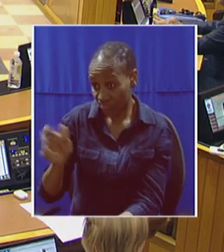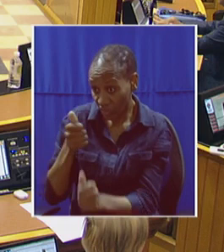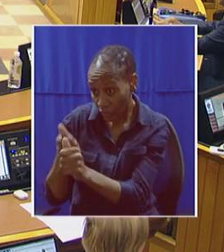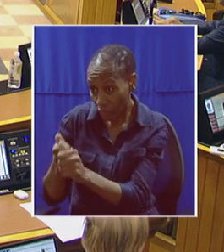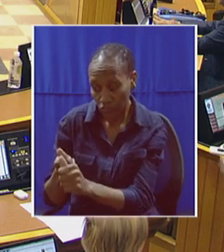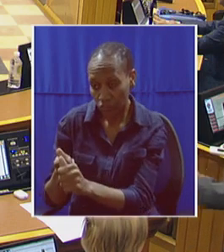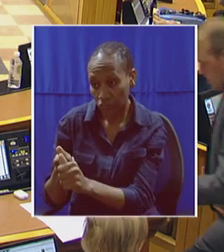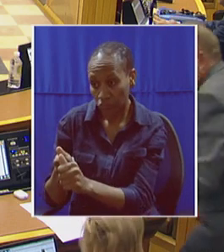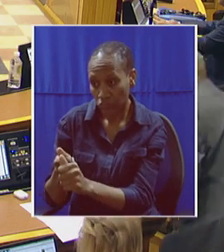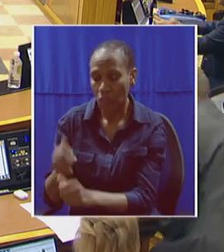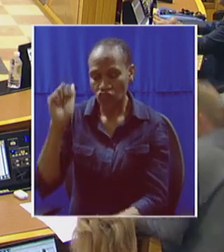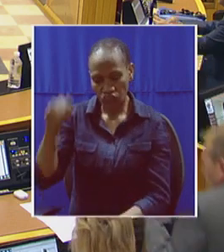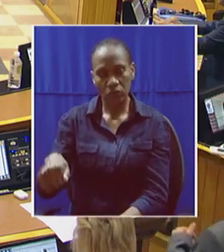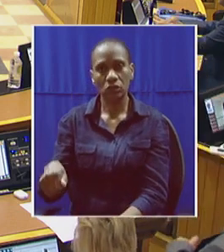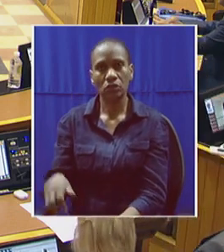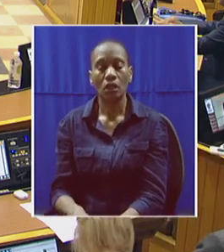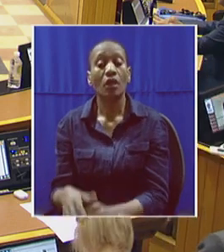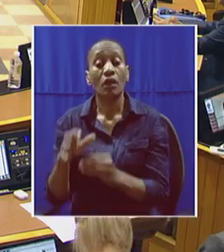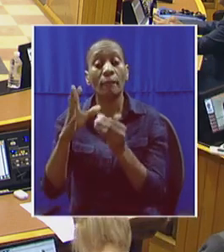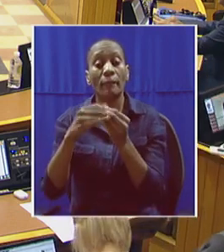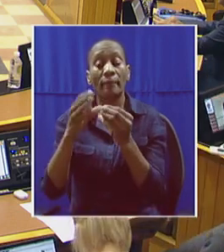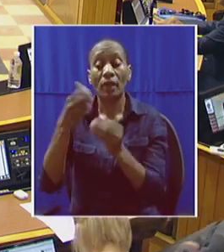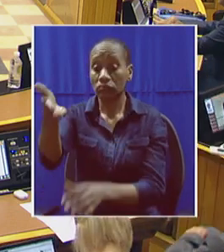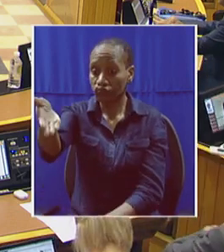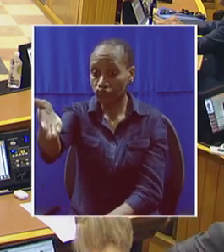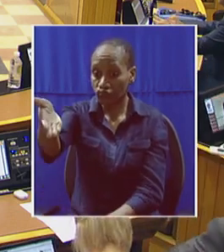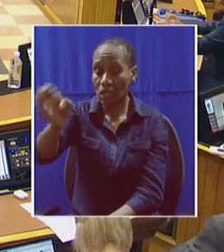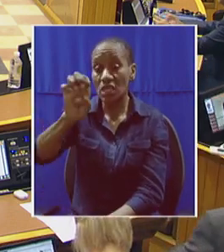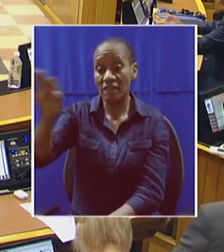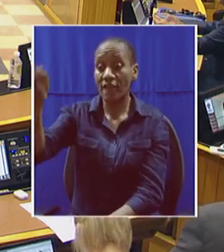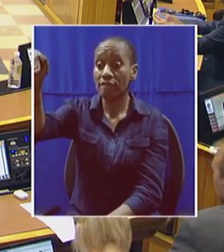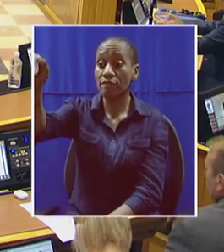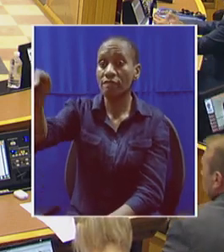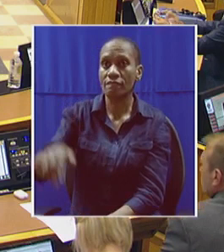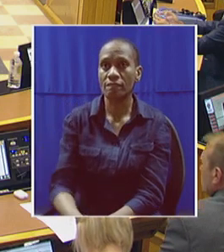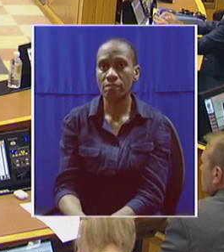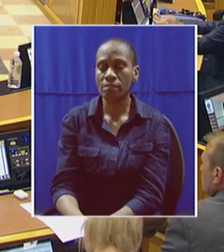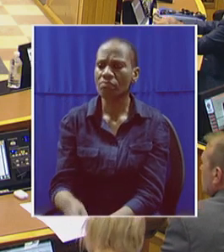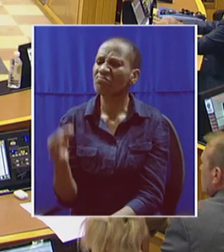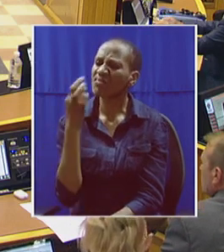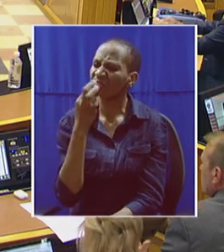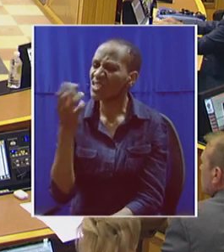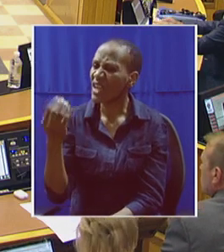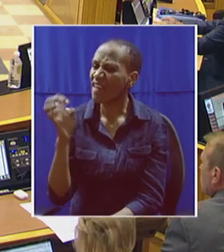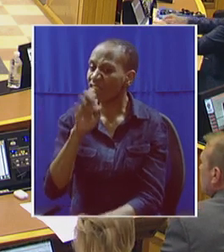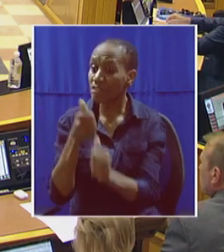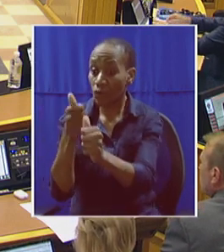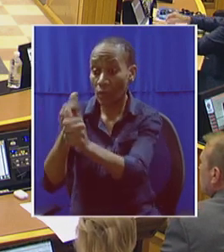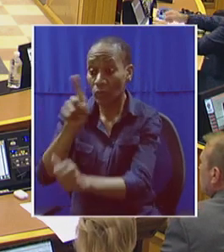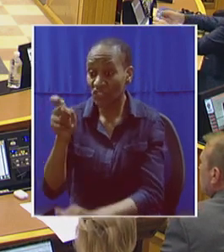not on this one yes honorable member from the eff you said you had to followup